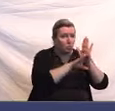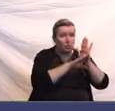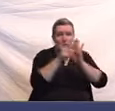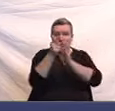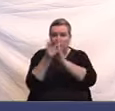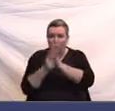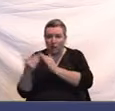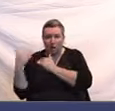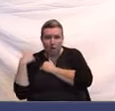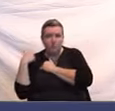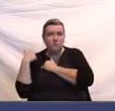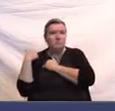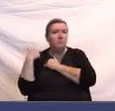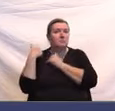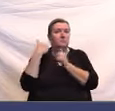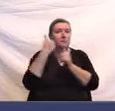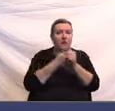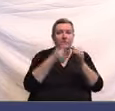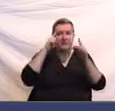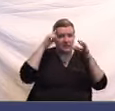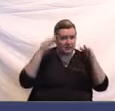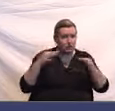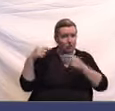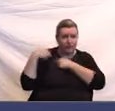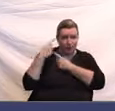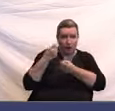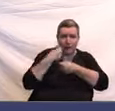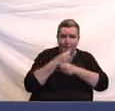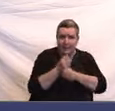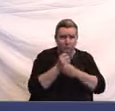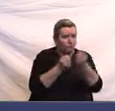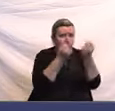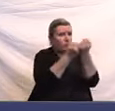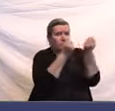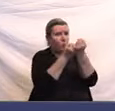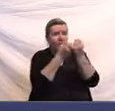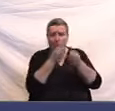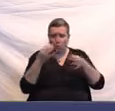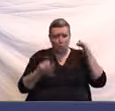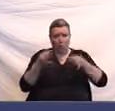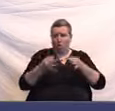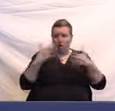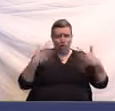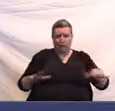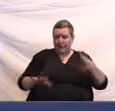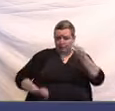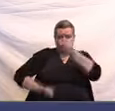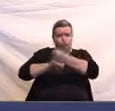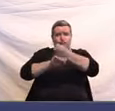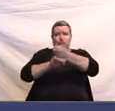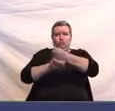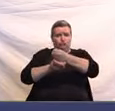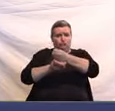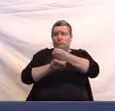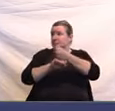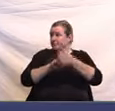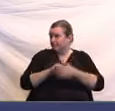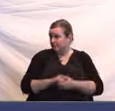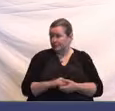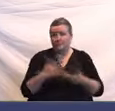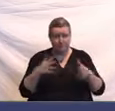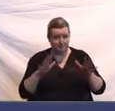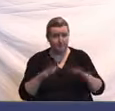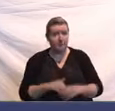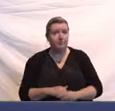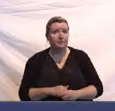in every single case. And I think, Daniel, on the compliance rates across agencies and departments, can I ask Alex, because I don't have it off the top of my head, can